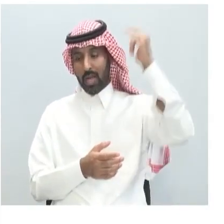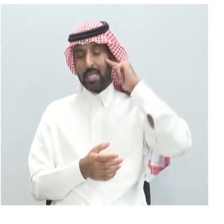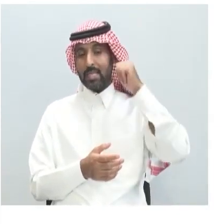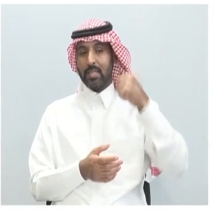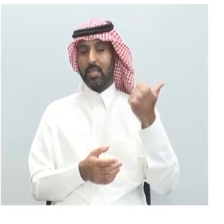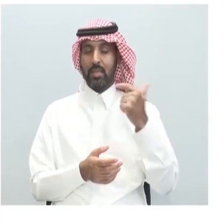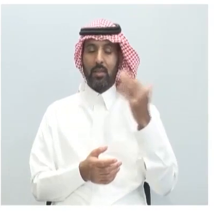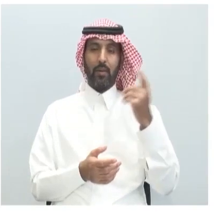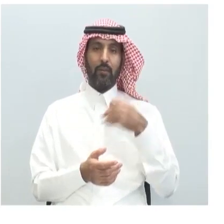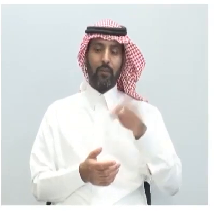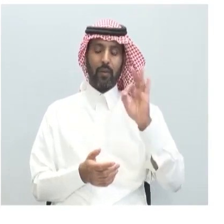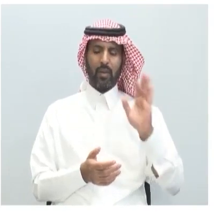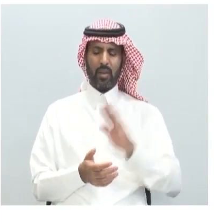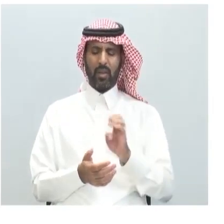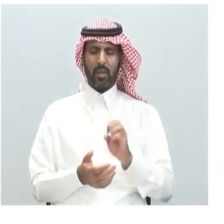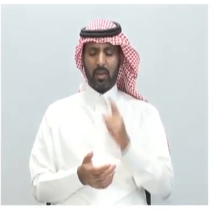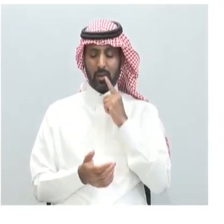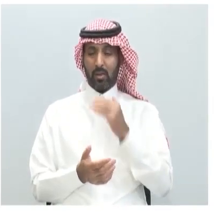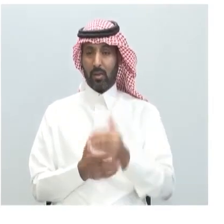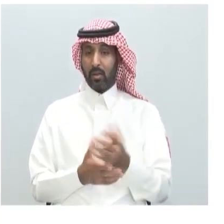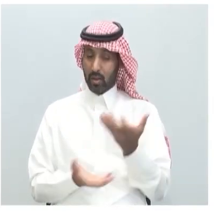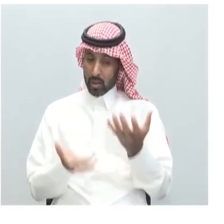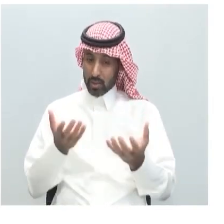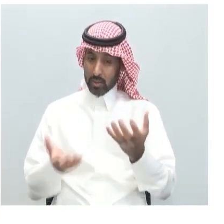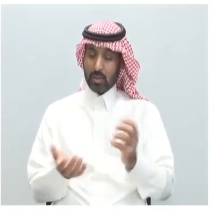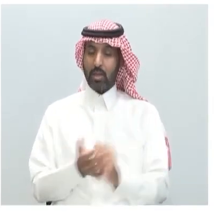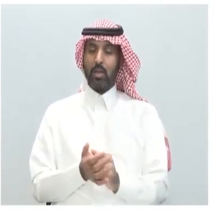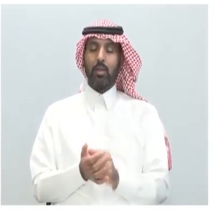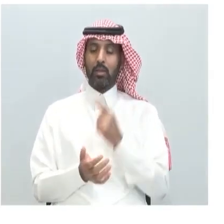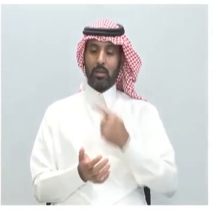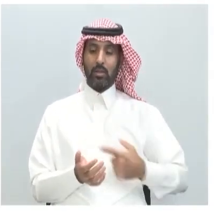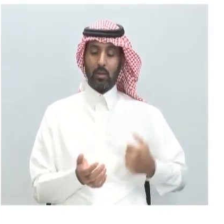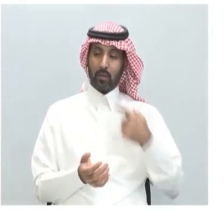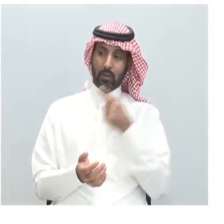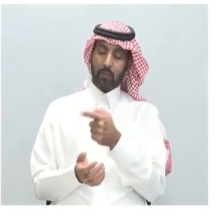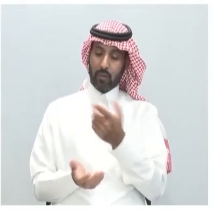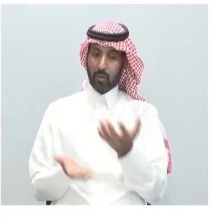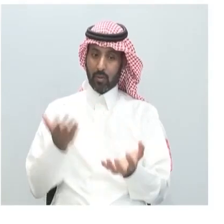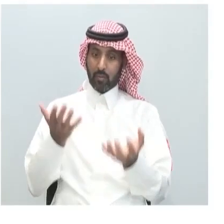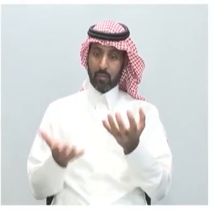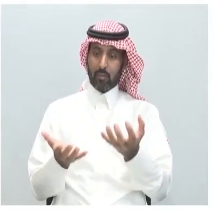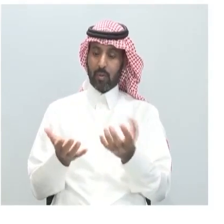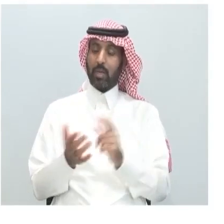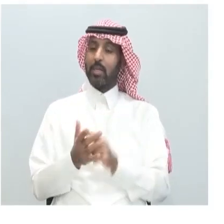nouns that refer to some measurements. Nouns refer to measurements. He's 6 feet